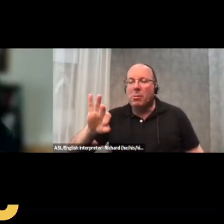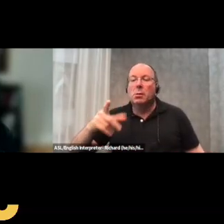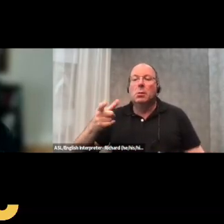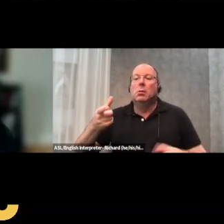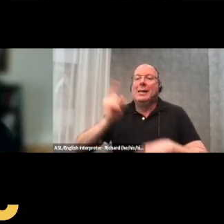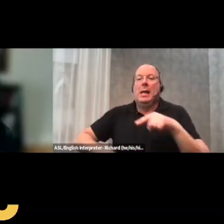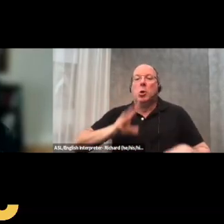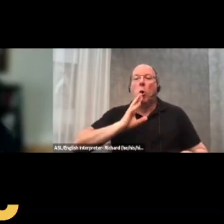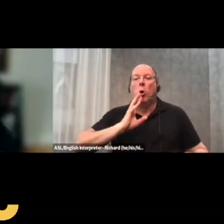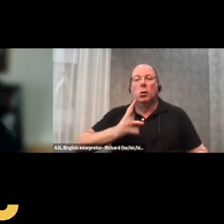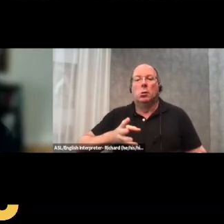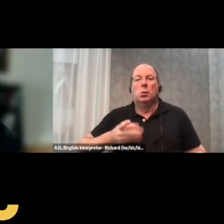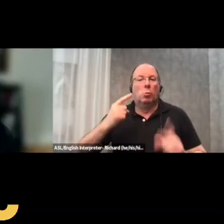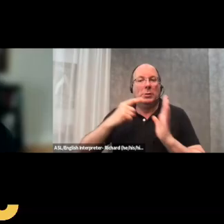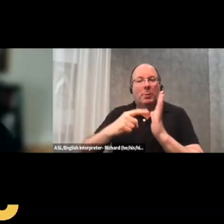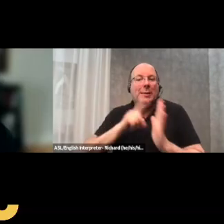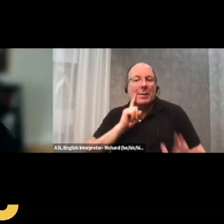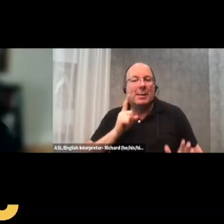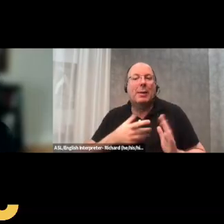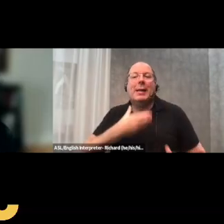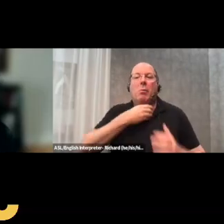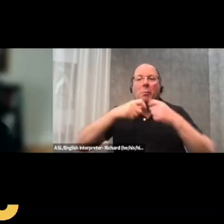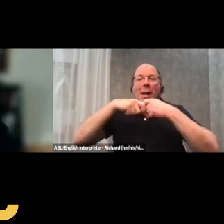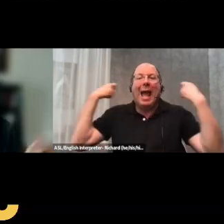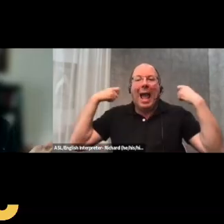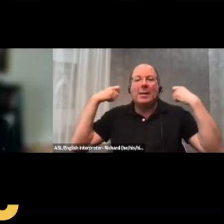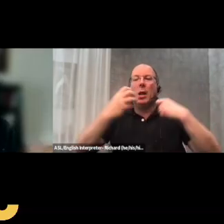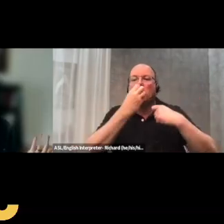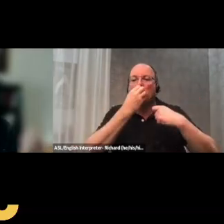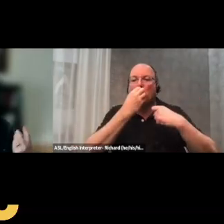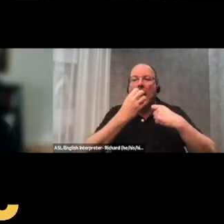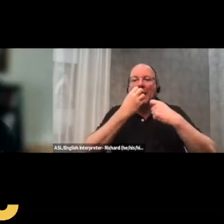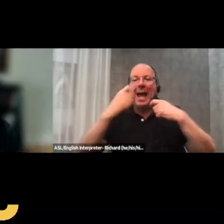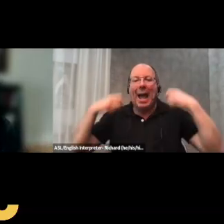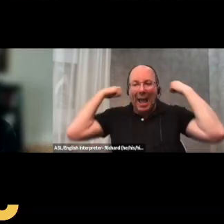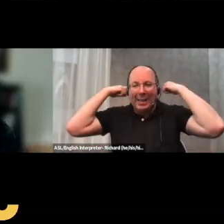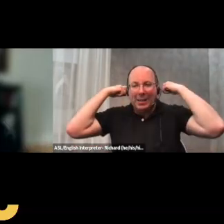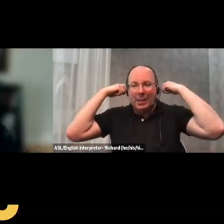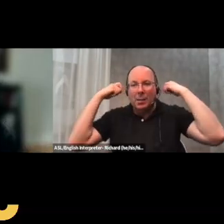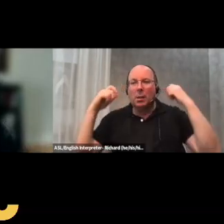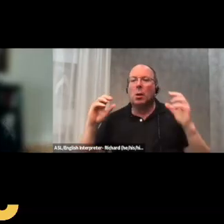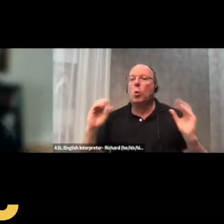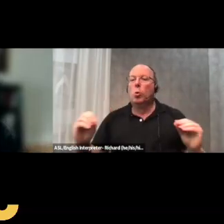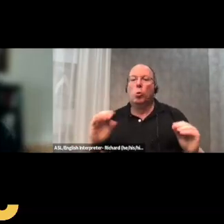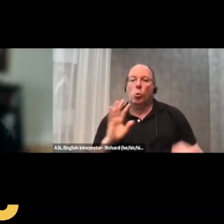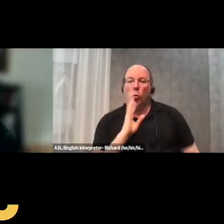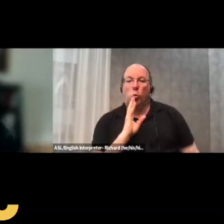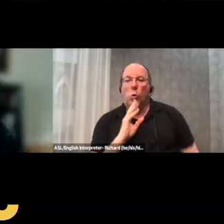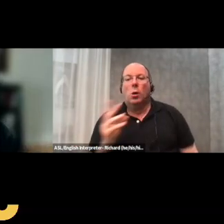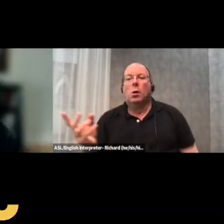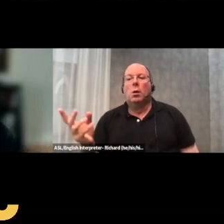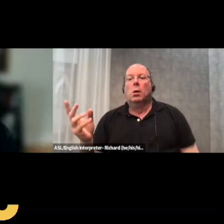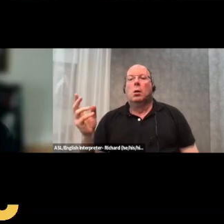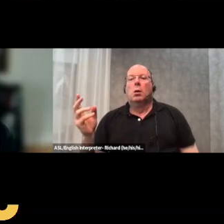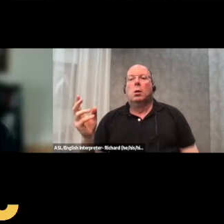some reason, like, for example, if they're gagged, or if they're a person who is nonverbal. An